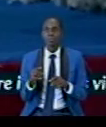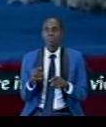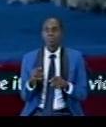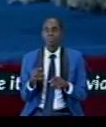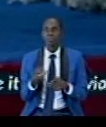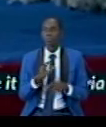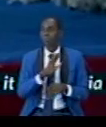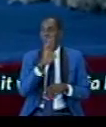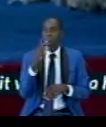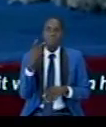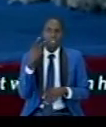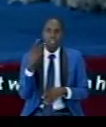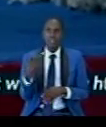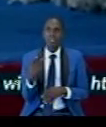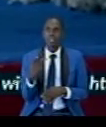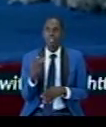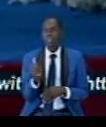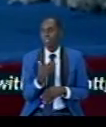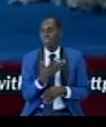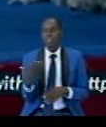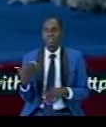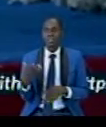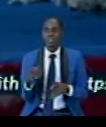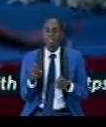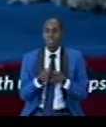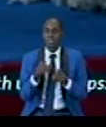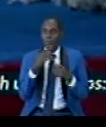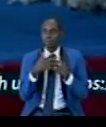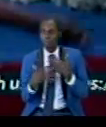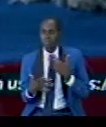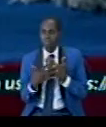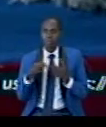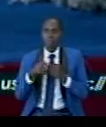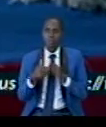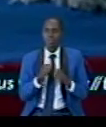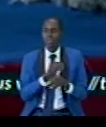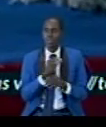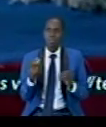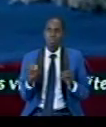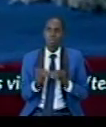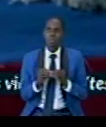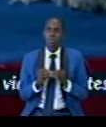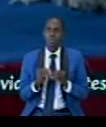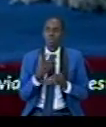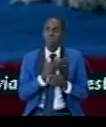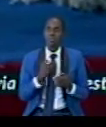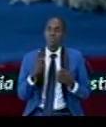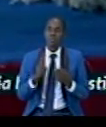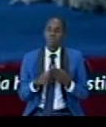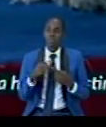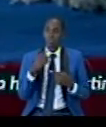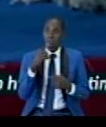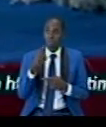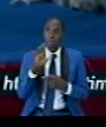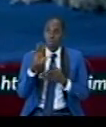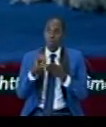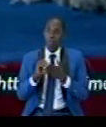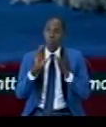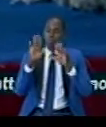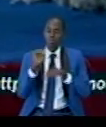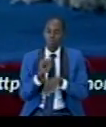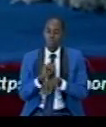I never see anything like that. Praise the Lord. And I want to tell you that your miracle is